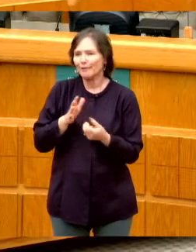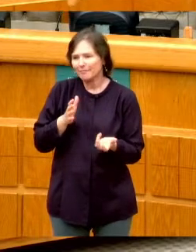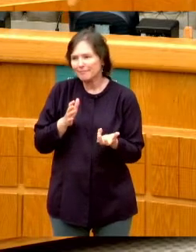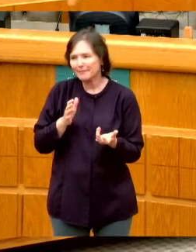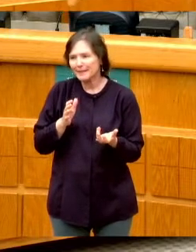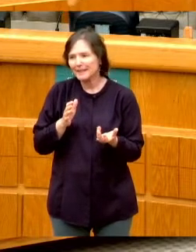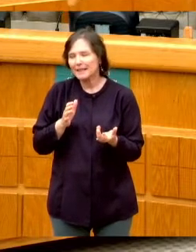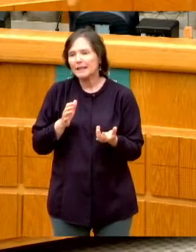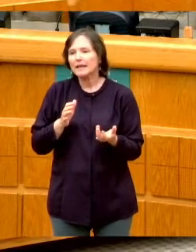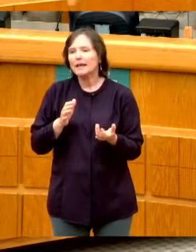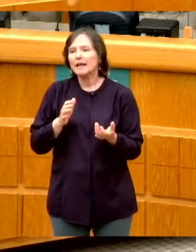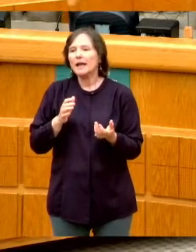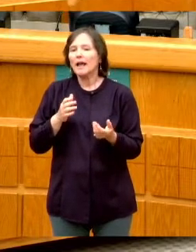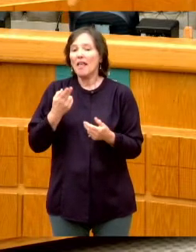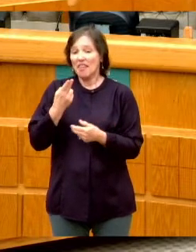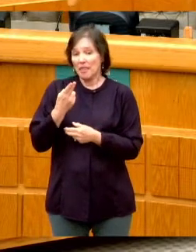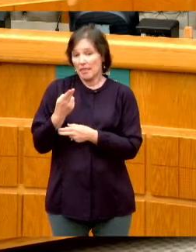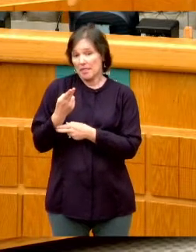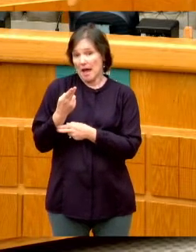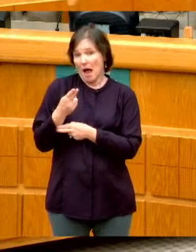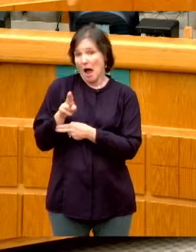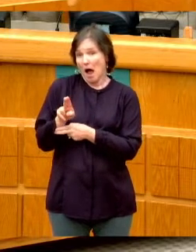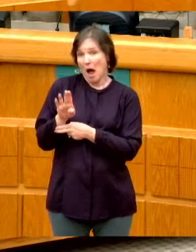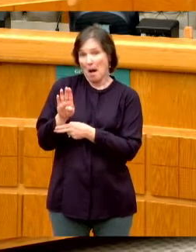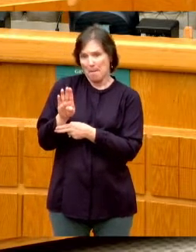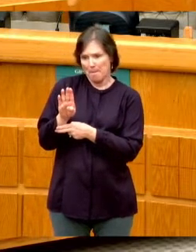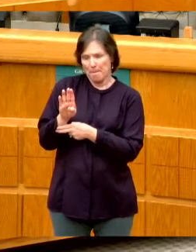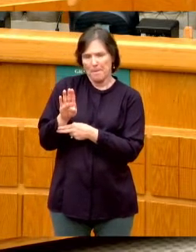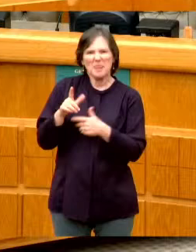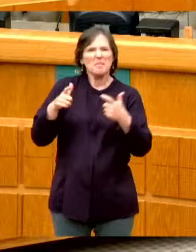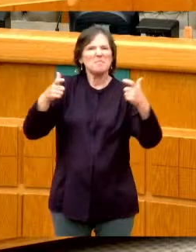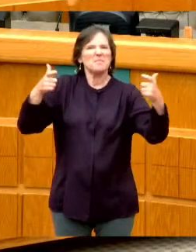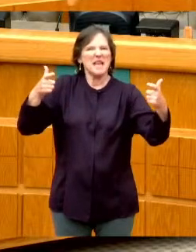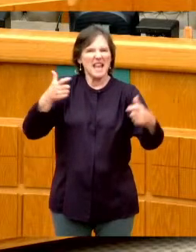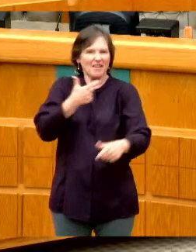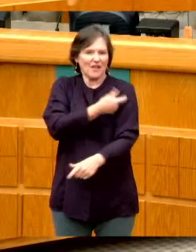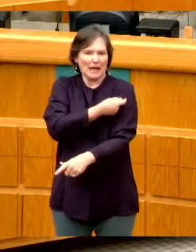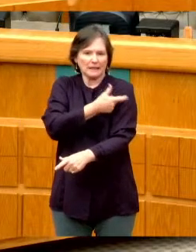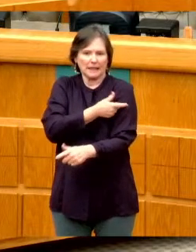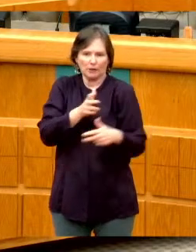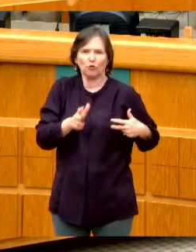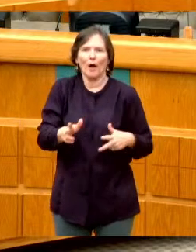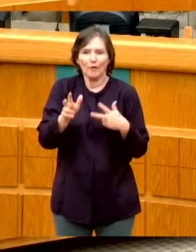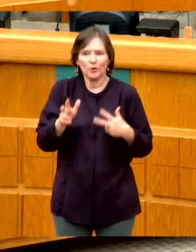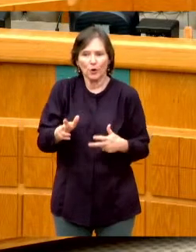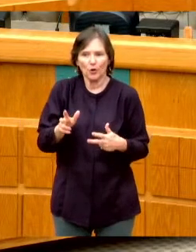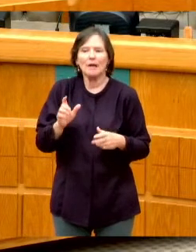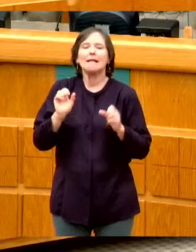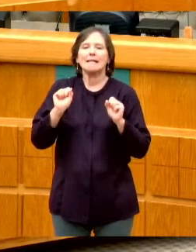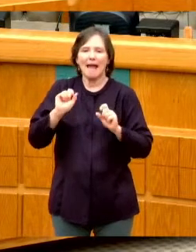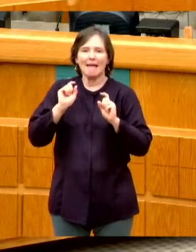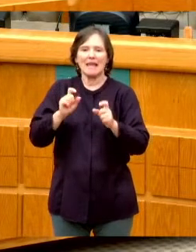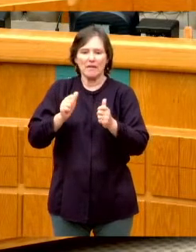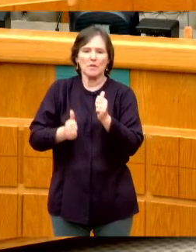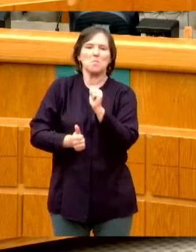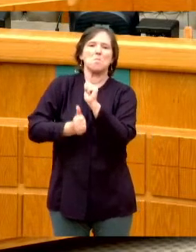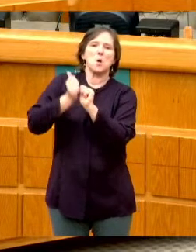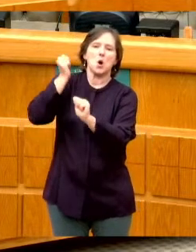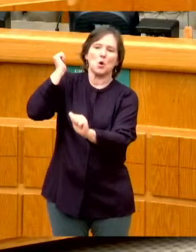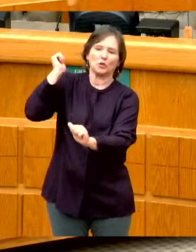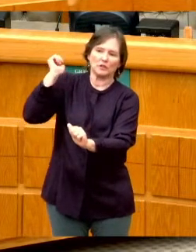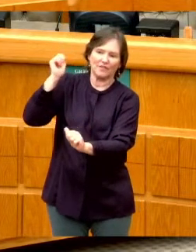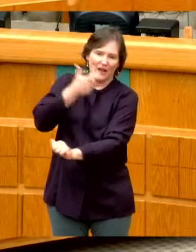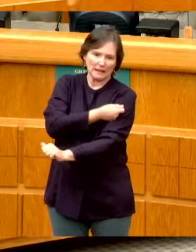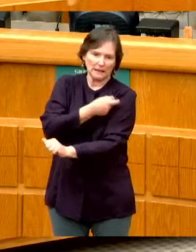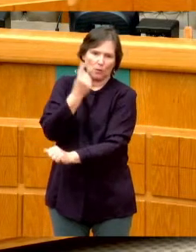again says that the hubs prove that they can deliver in volume. Who can deliver in volume will get the vaccine allocation when more